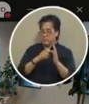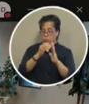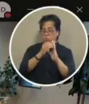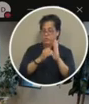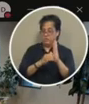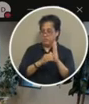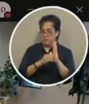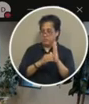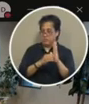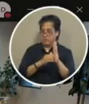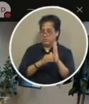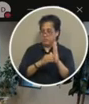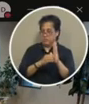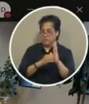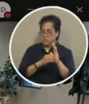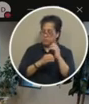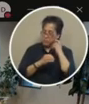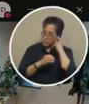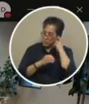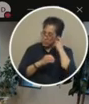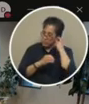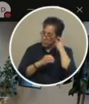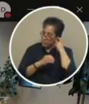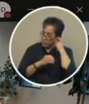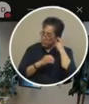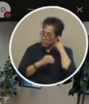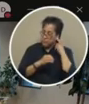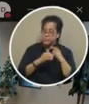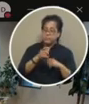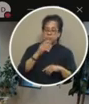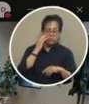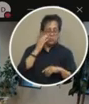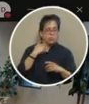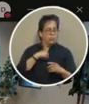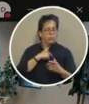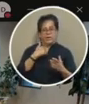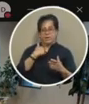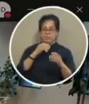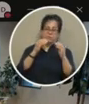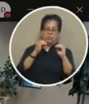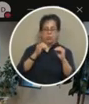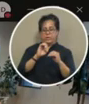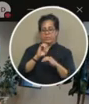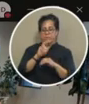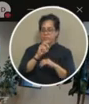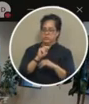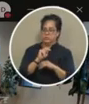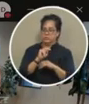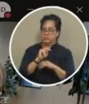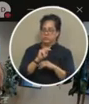ordinance? You know how we're implementing the no eviction,